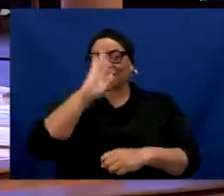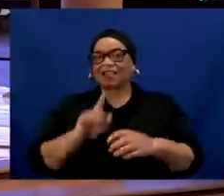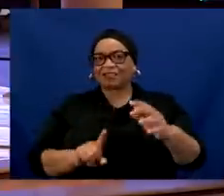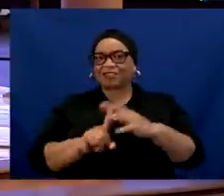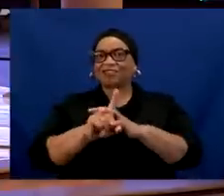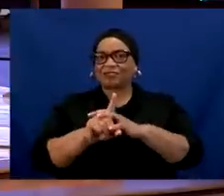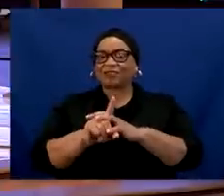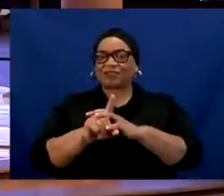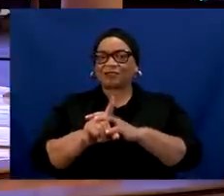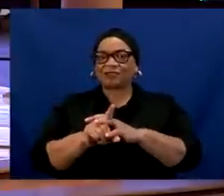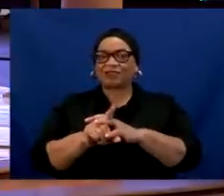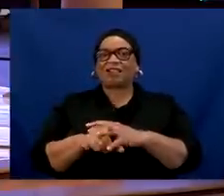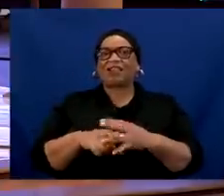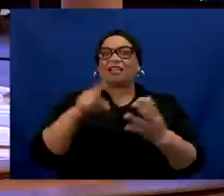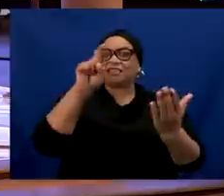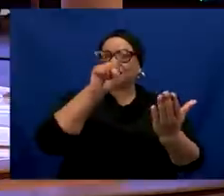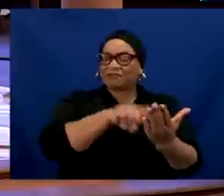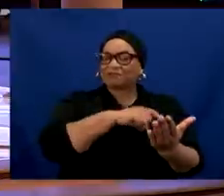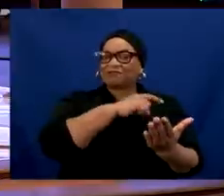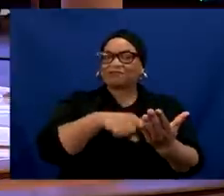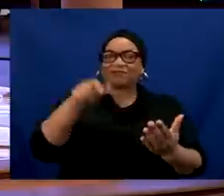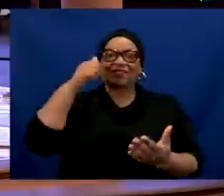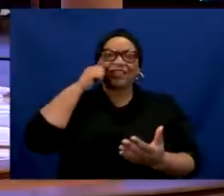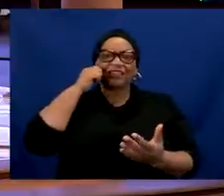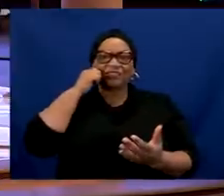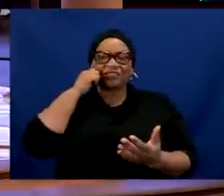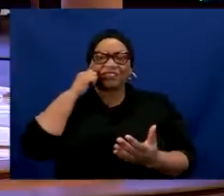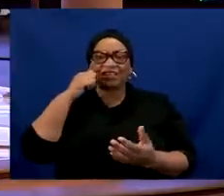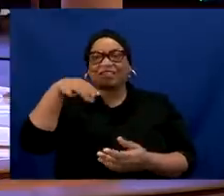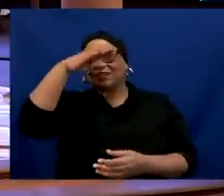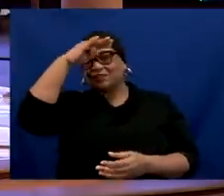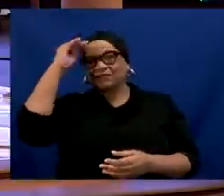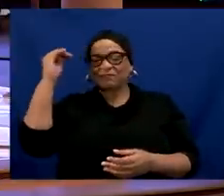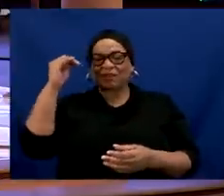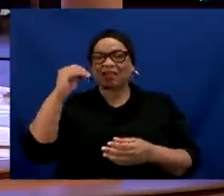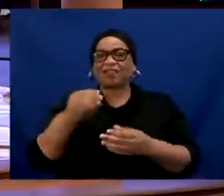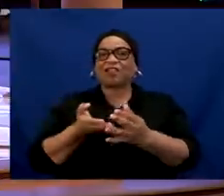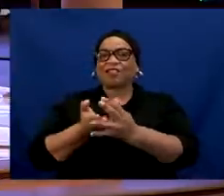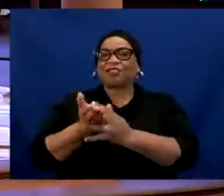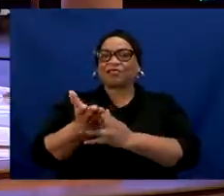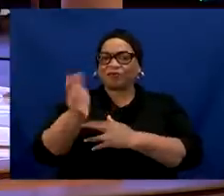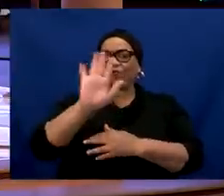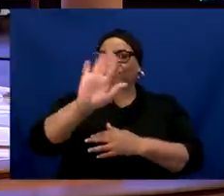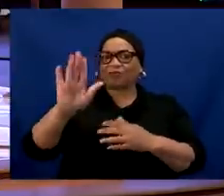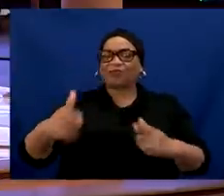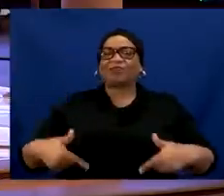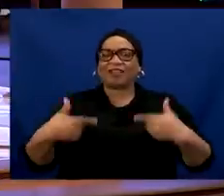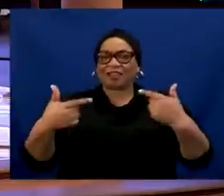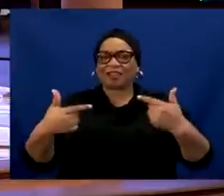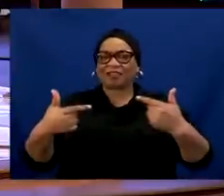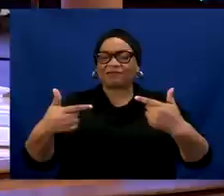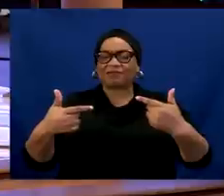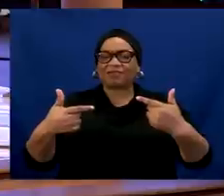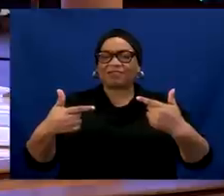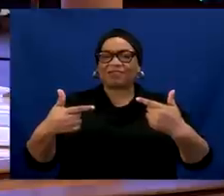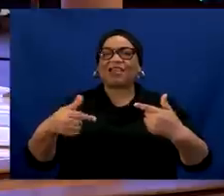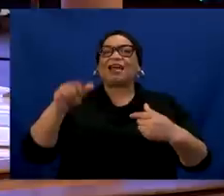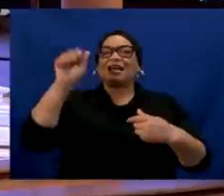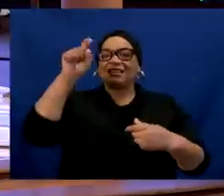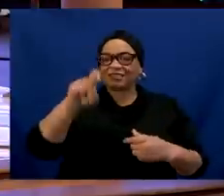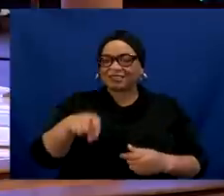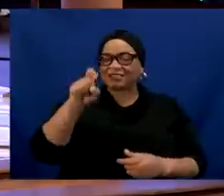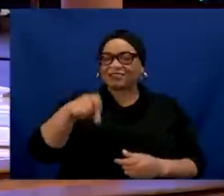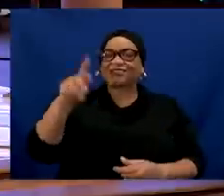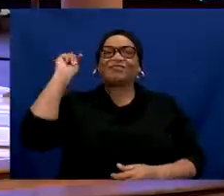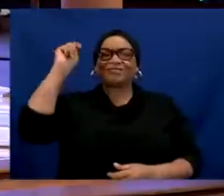to deal with some racial trauma throughout the years of your life. I need you to testify that God can do